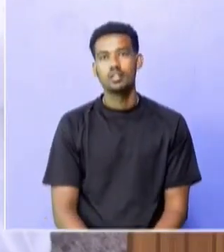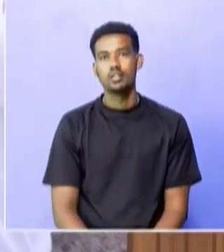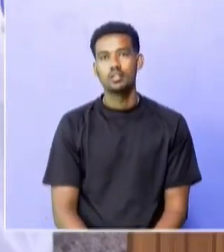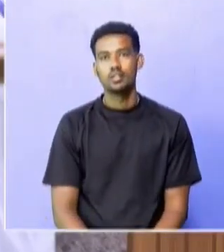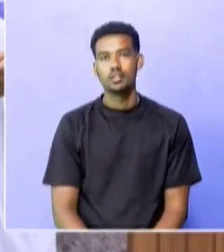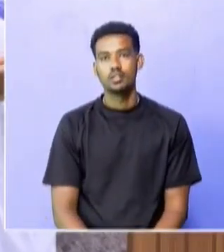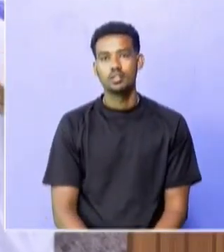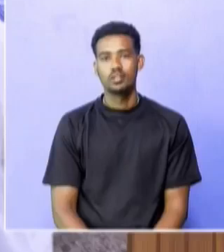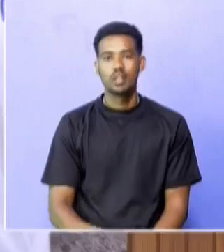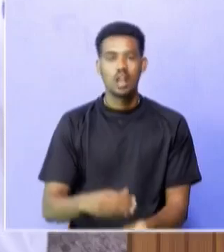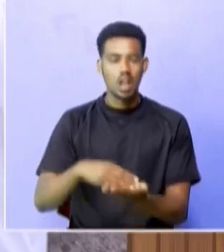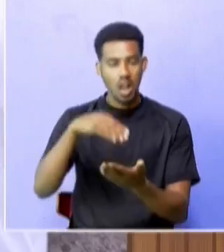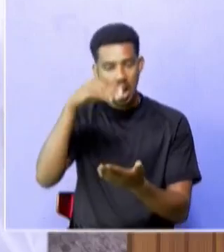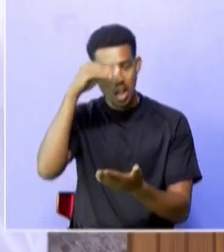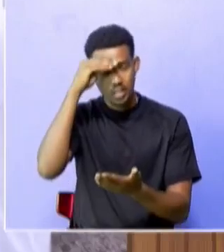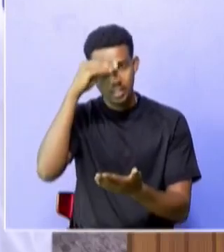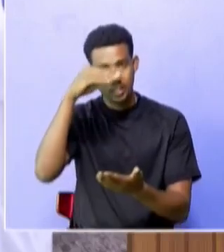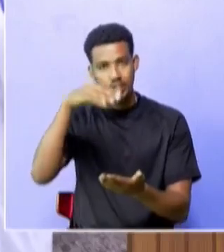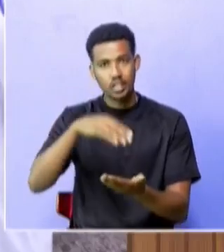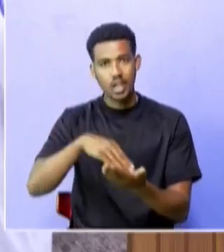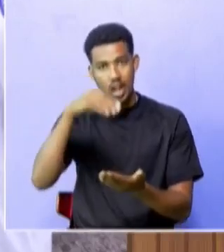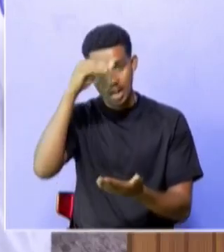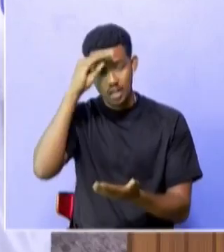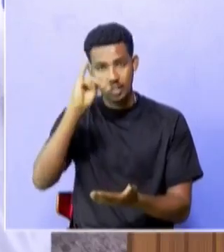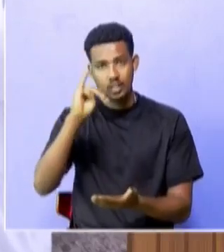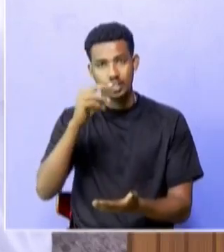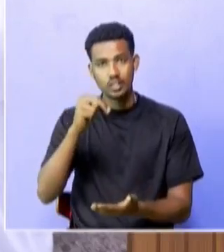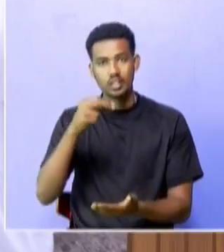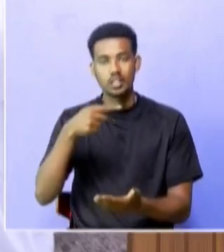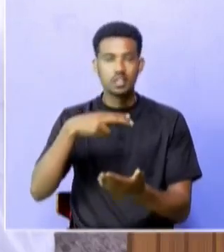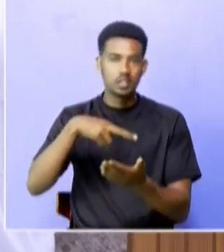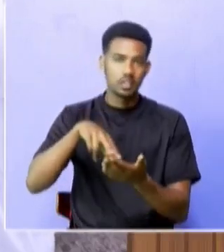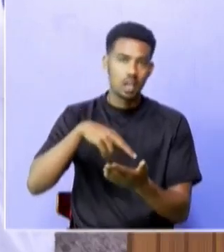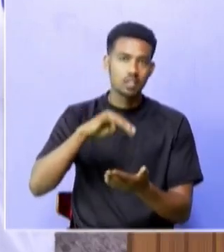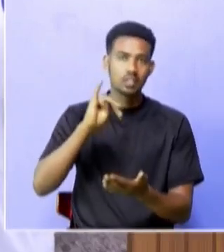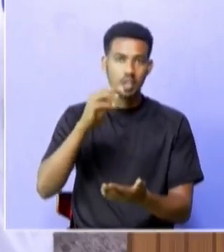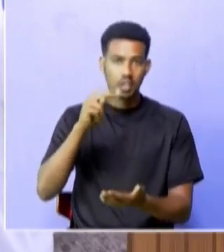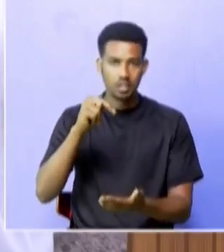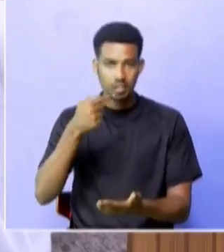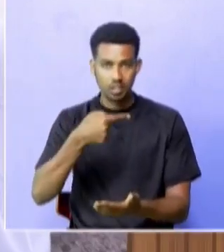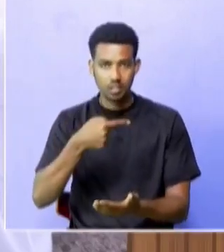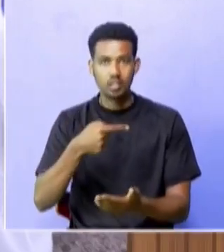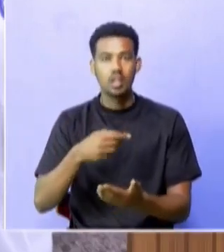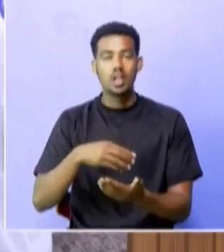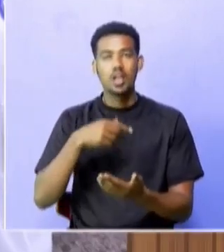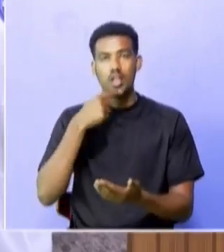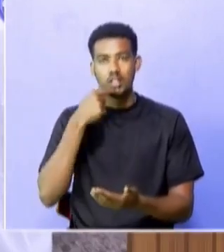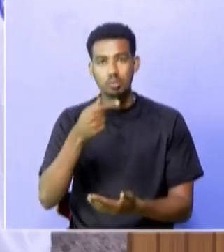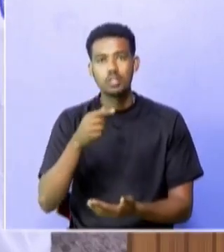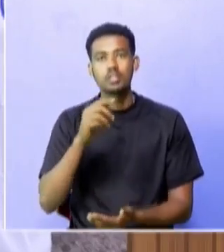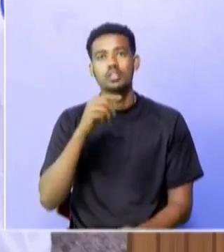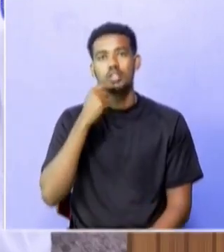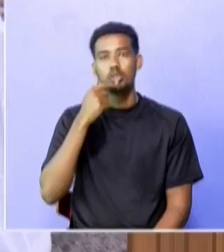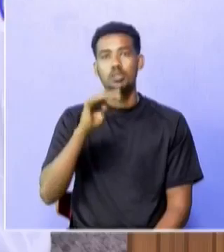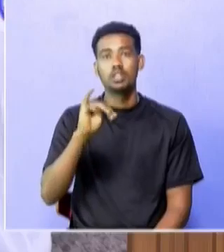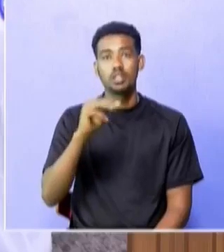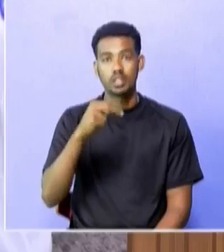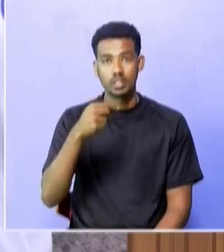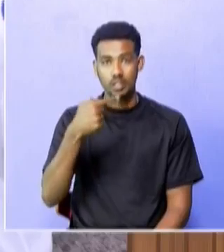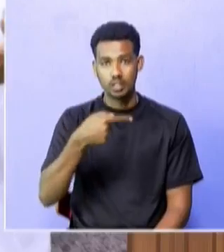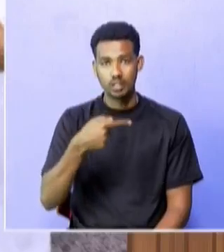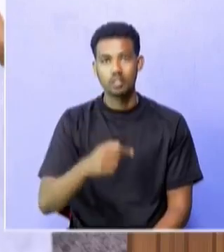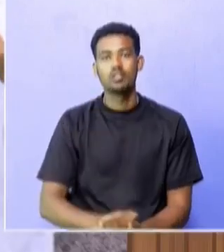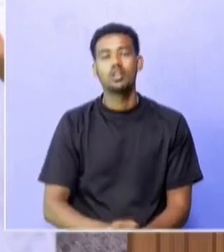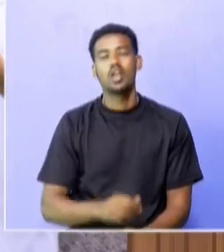closing, learn, learning, dance, dancing, speak, speaking, talk,